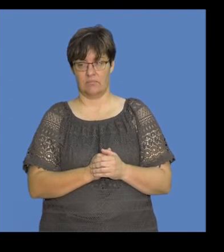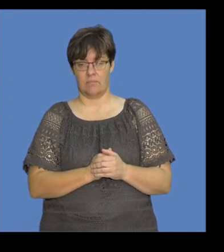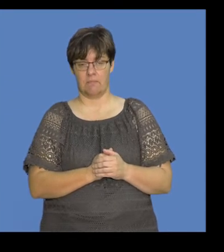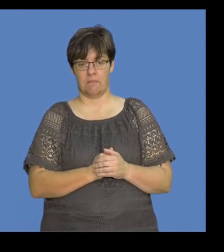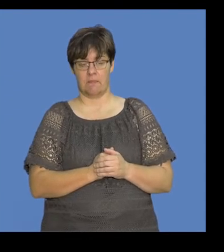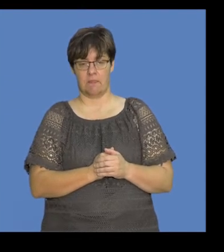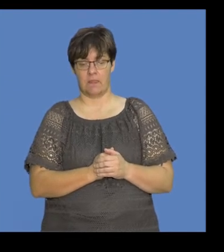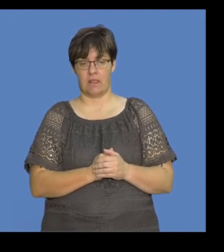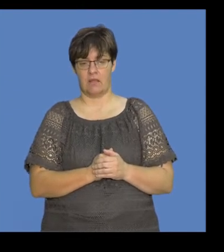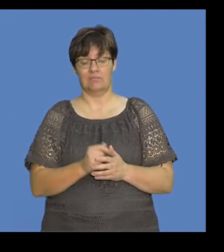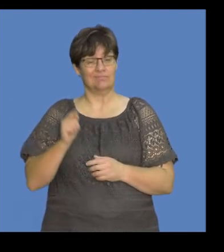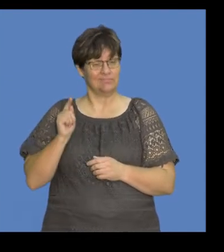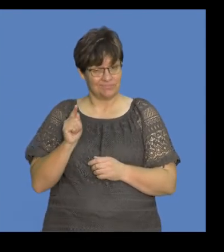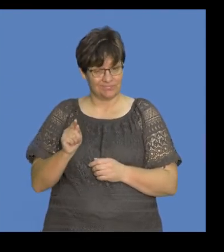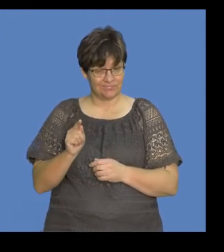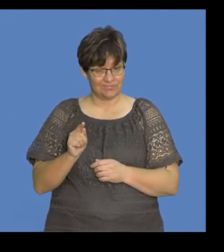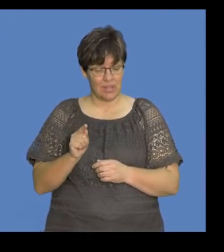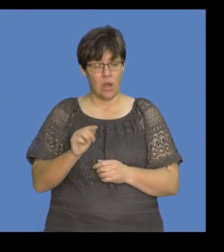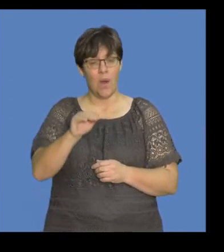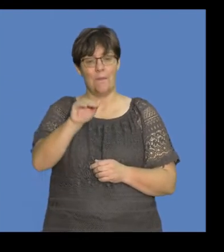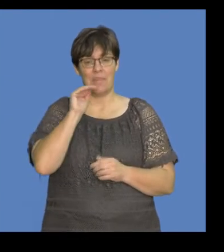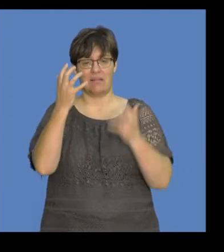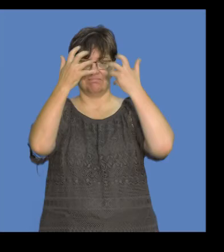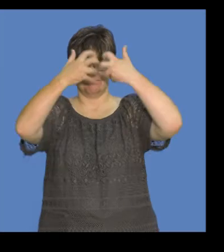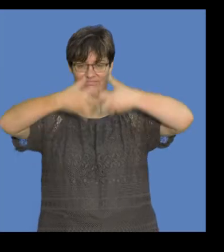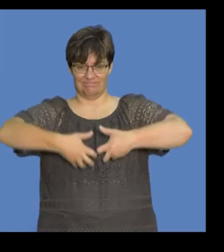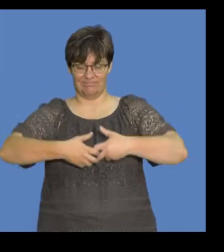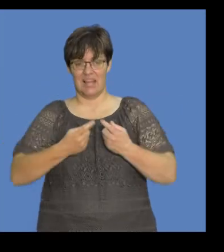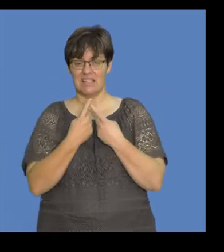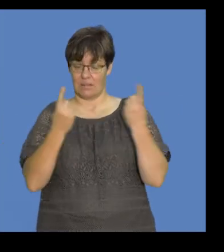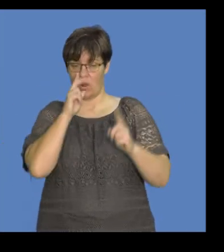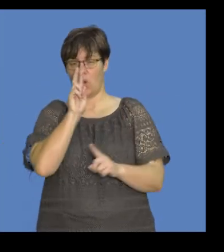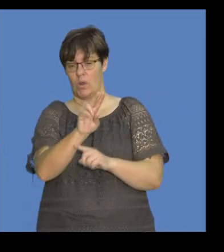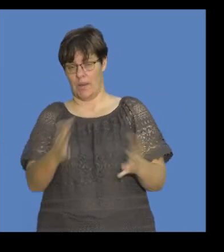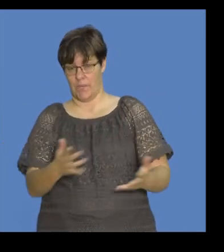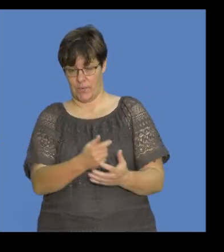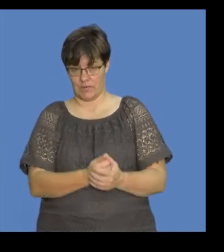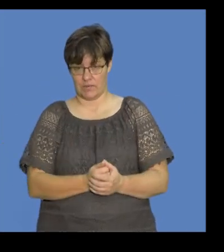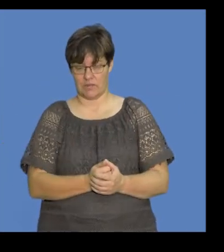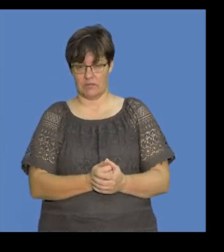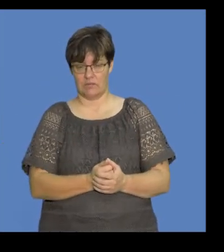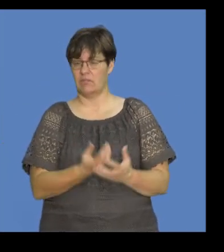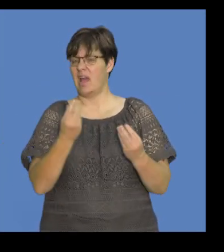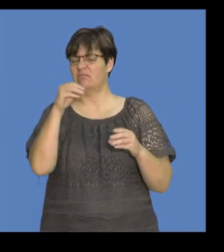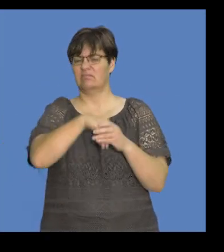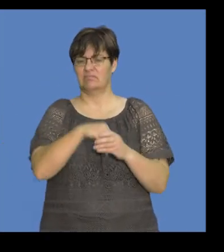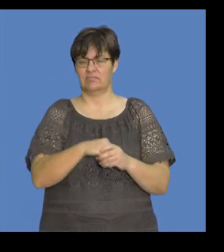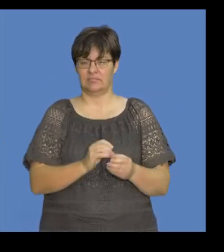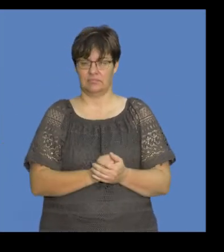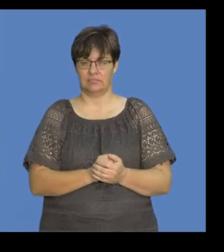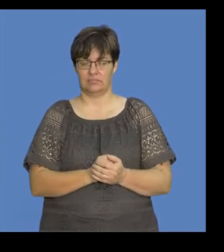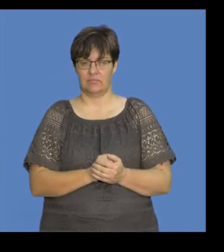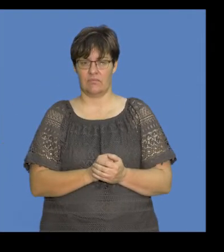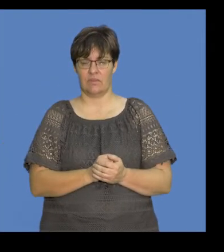now, this is what your bank reconciliation statement looks like. What does it have? One,